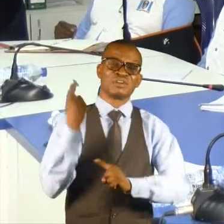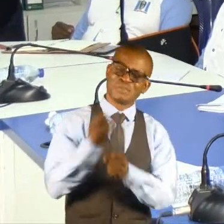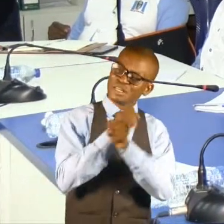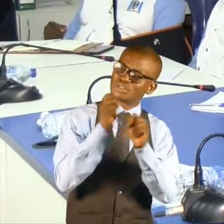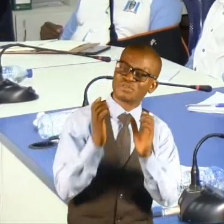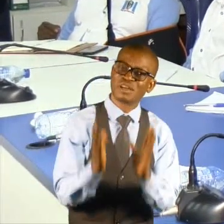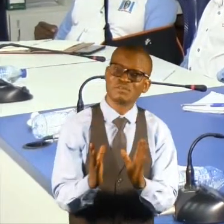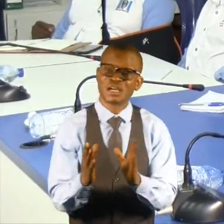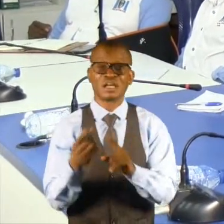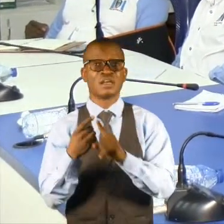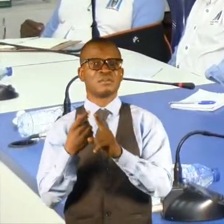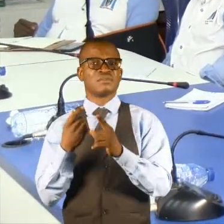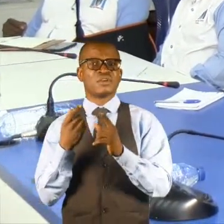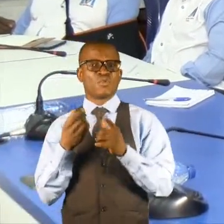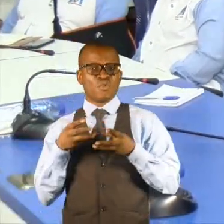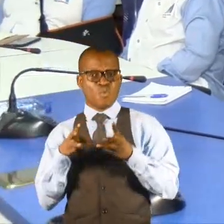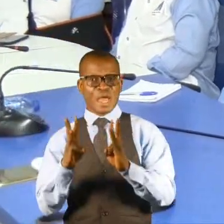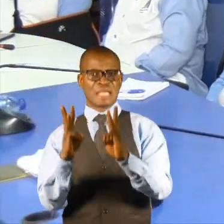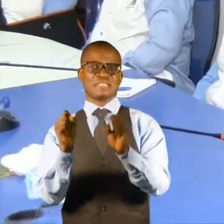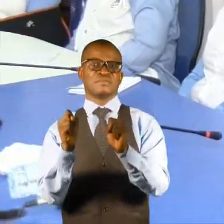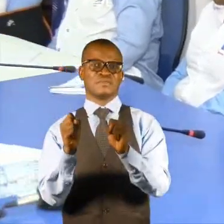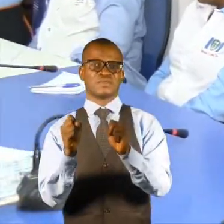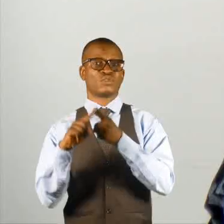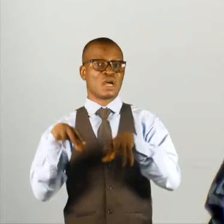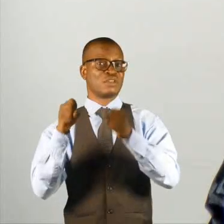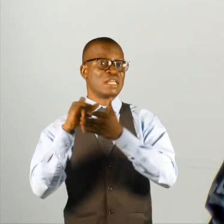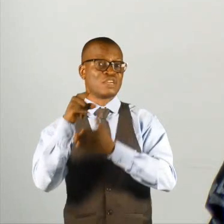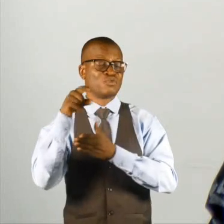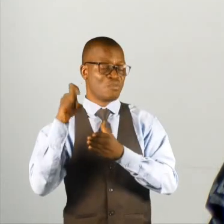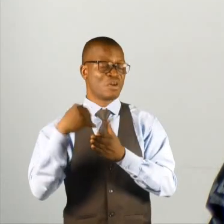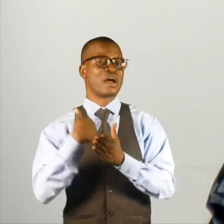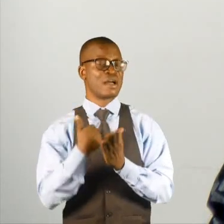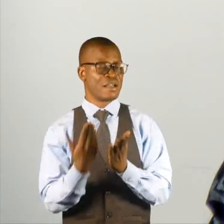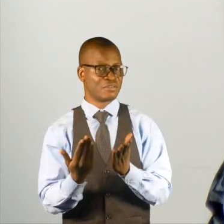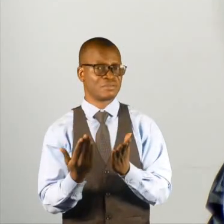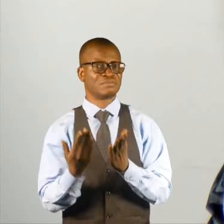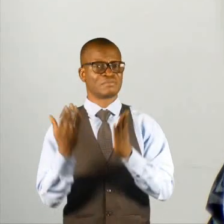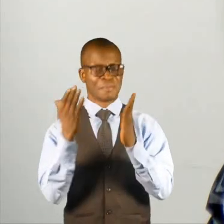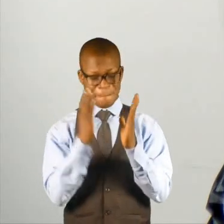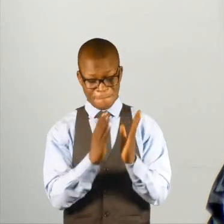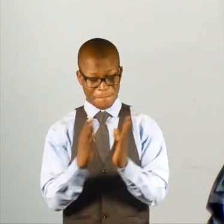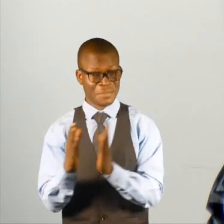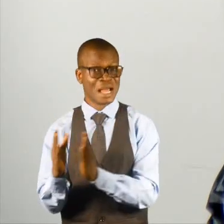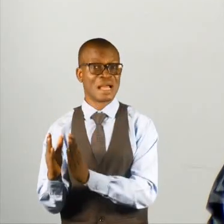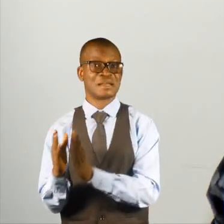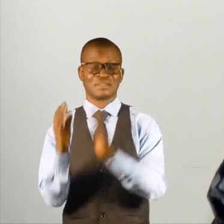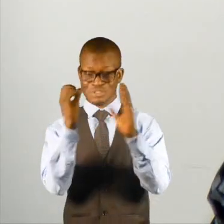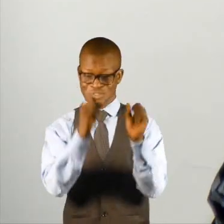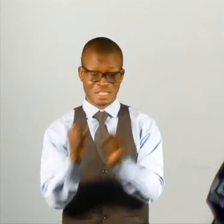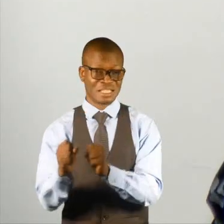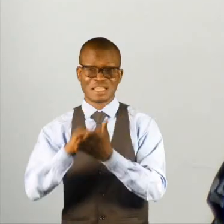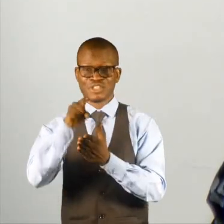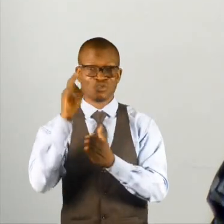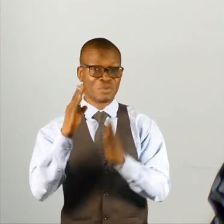every case from a survivor's approach. You must have your